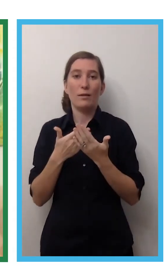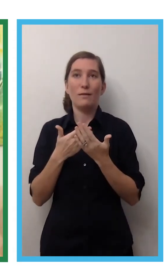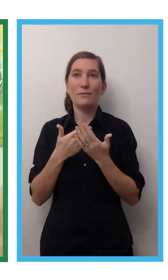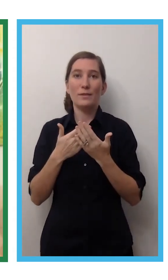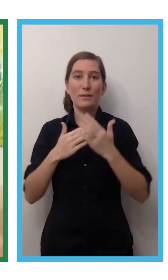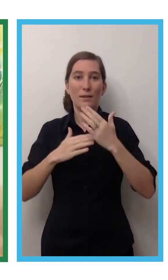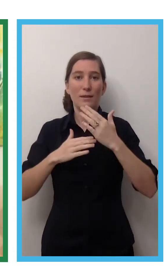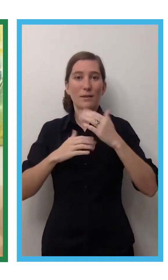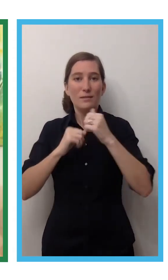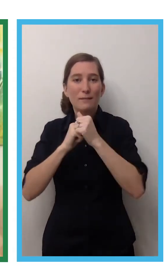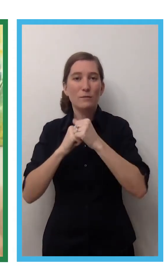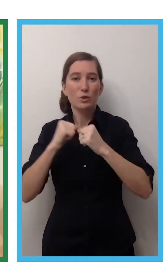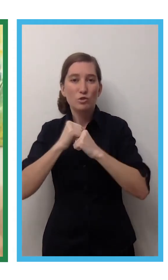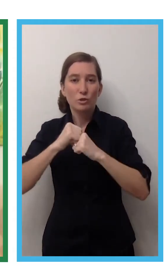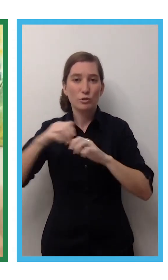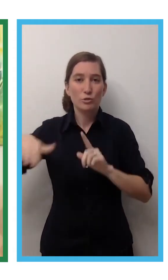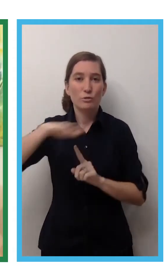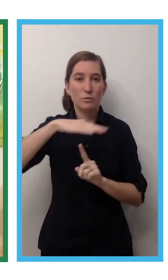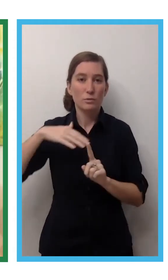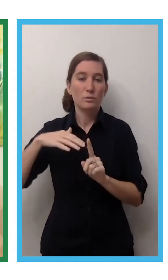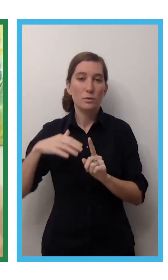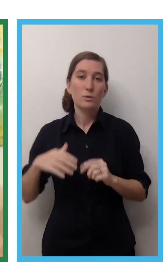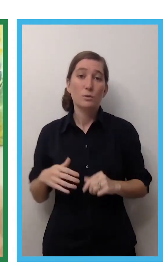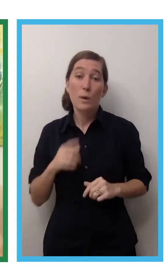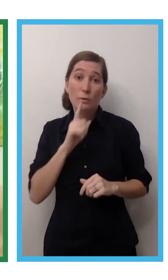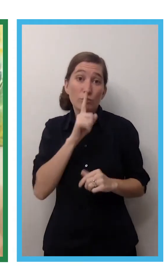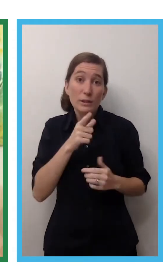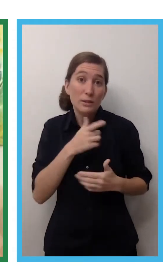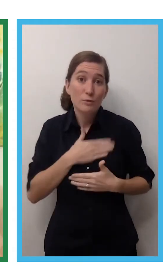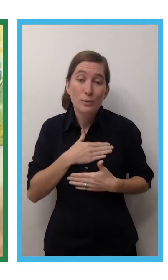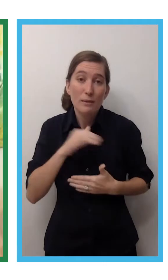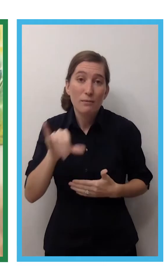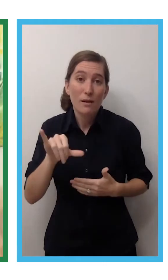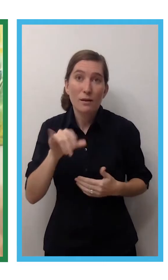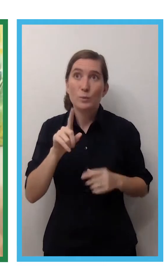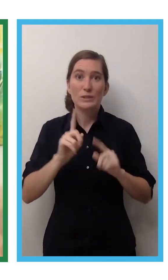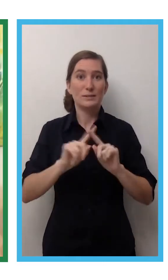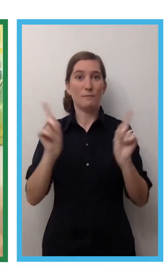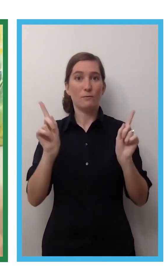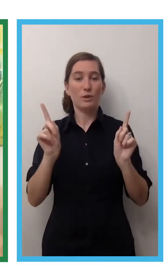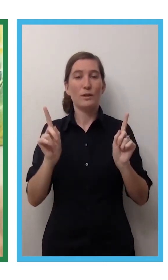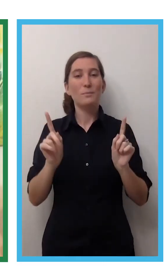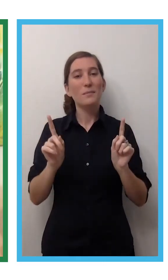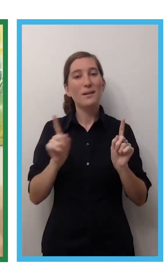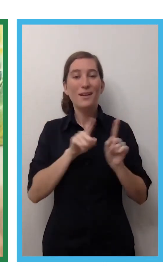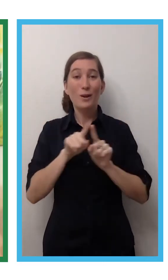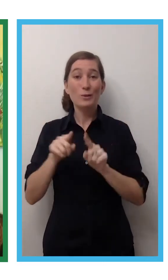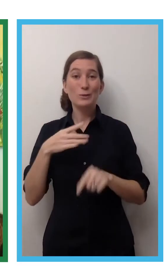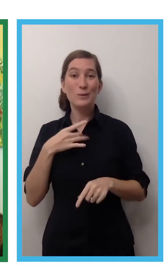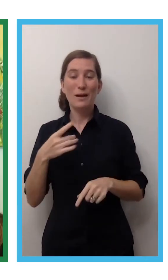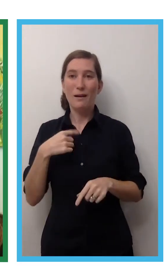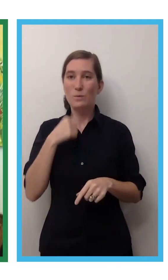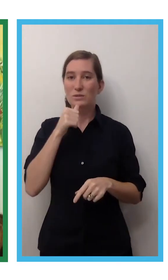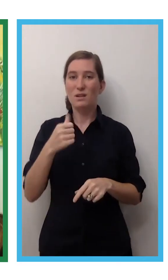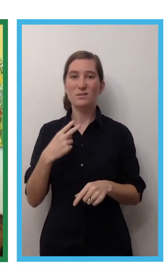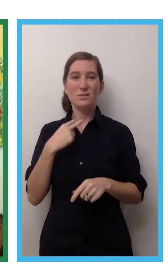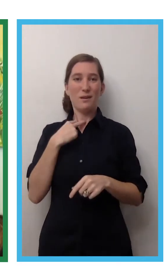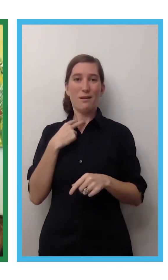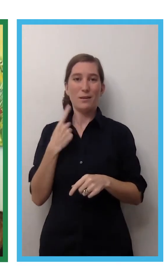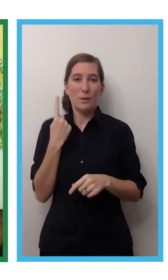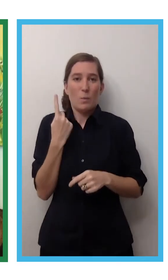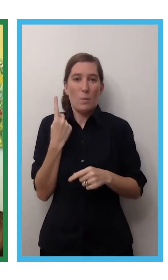that because it was so different, but I also liked that it didn't tie you to one particular industry. It made you very